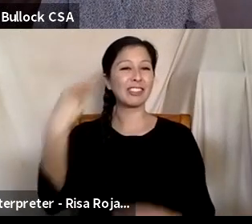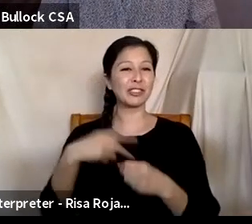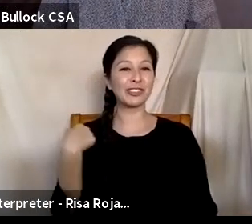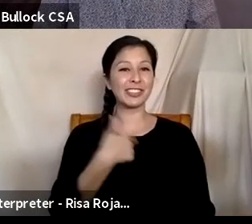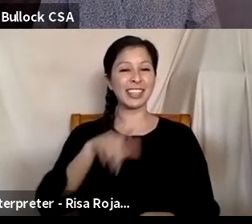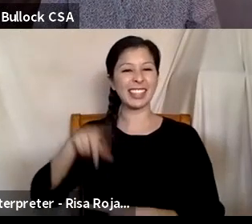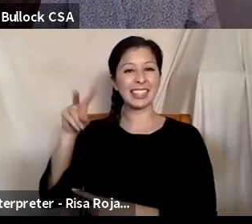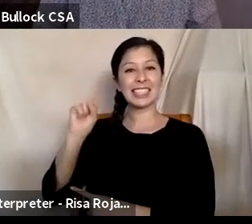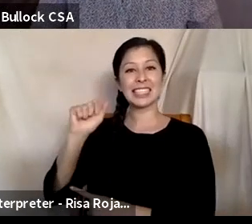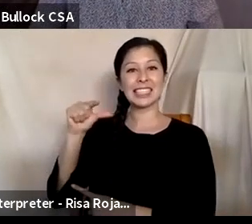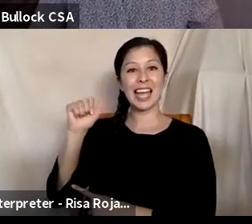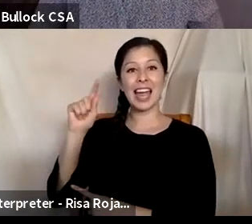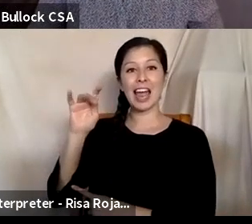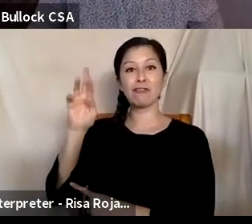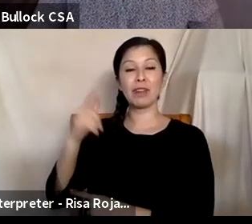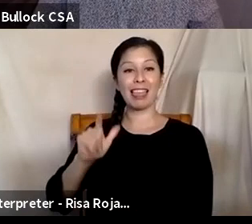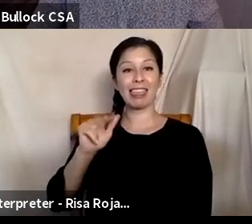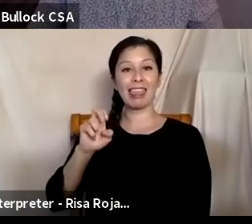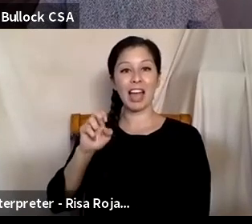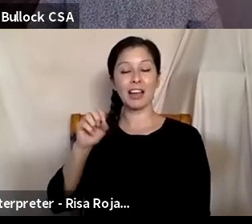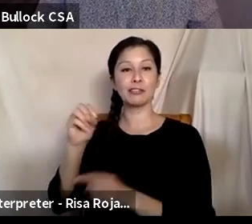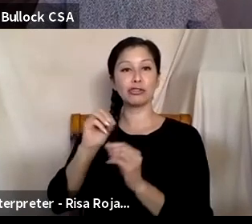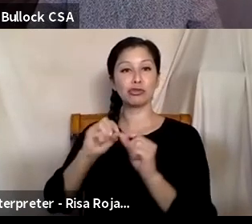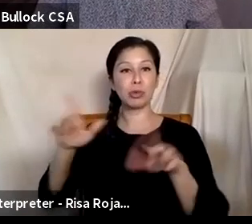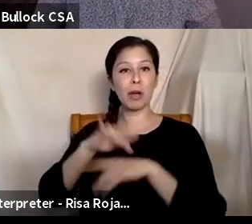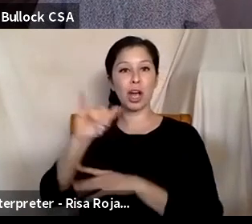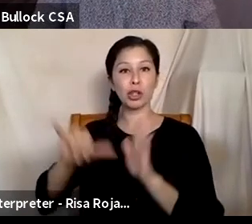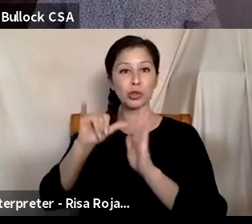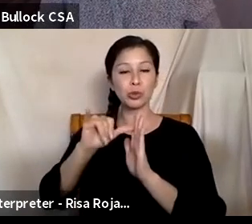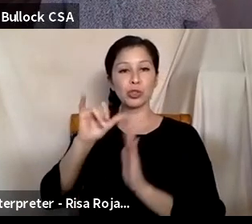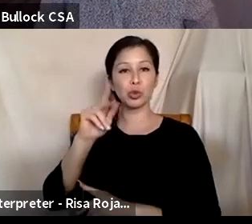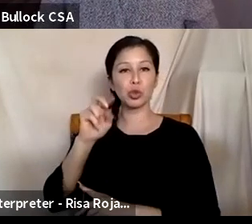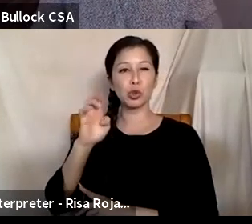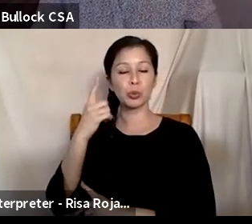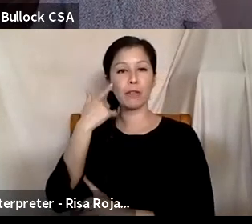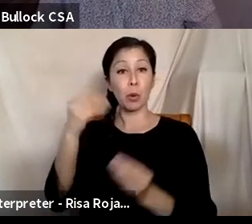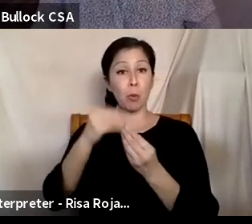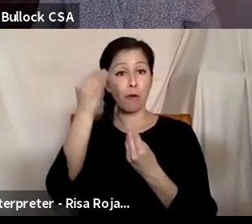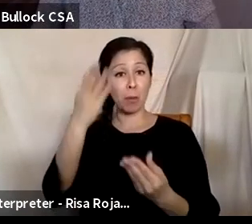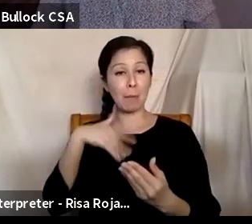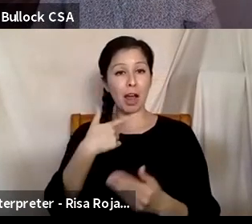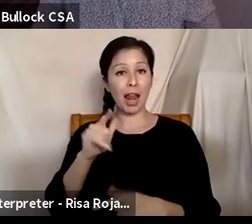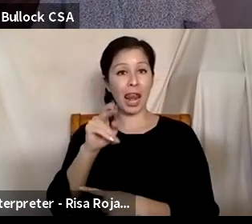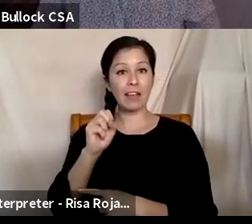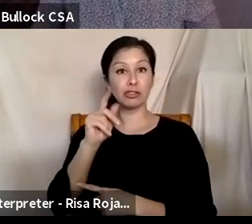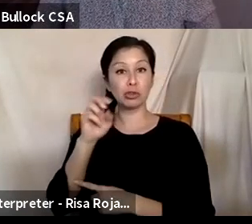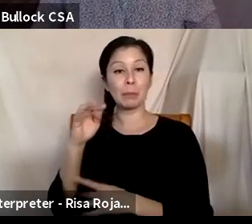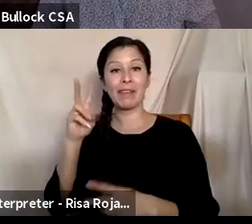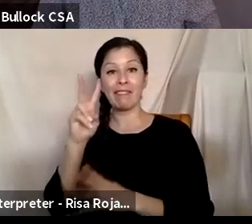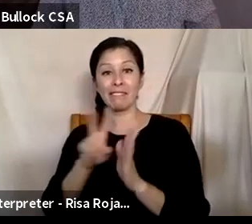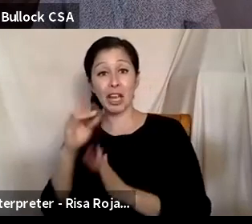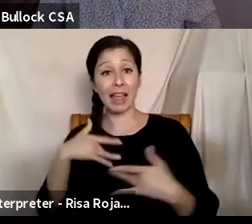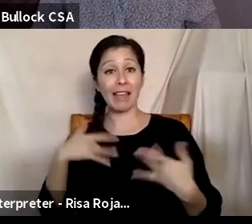us on this SAG-AFTRA live stream on YouTube. To stay informed about all of our live stream and video events, we invite you to subscribe